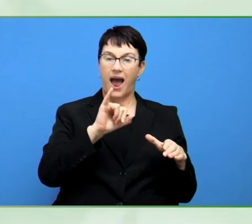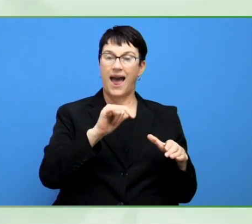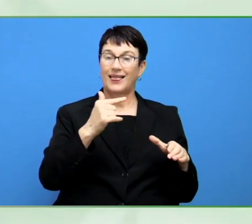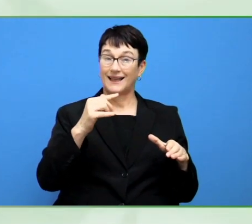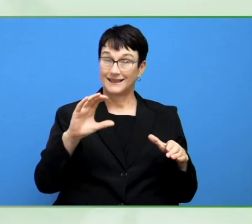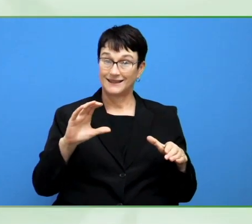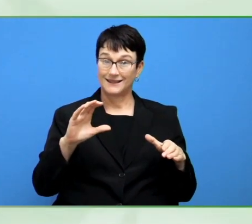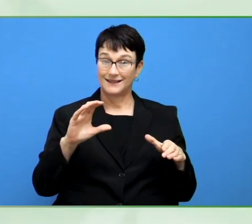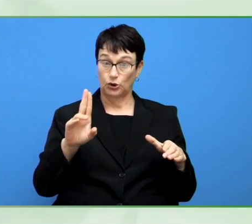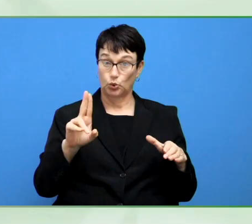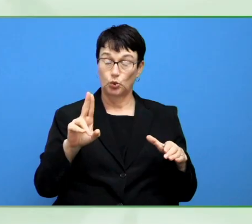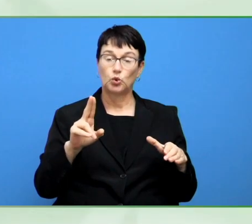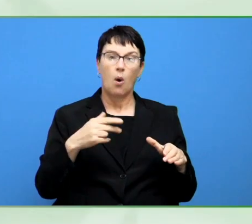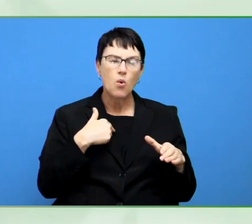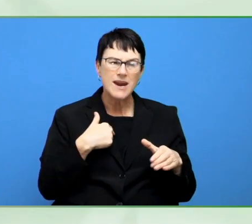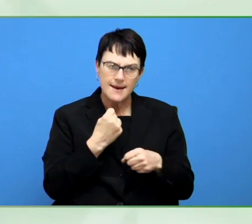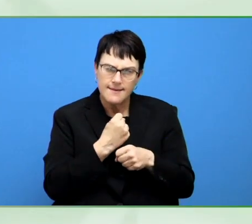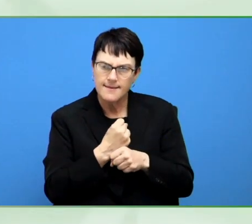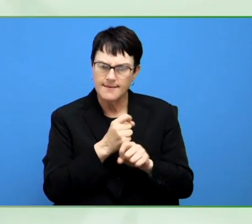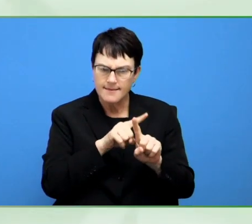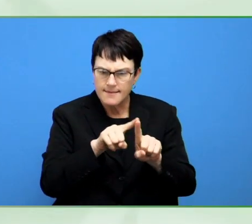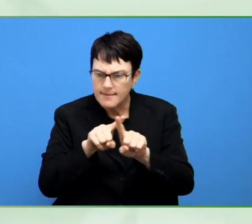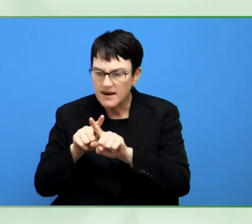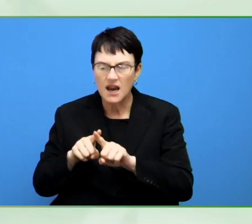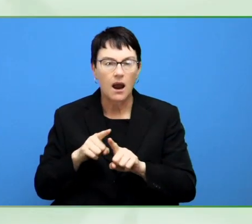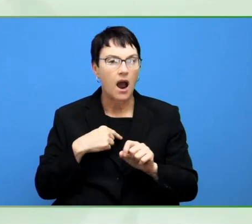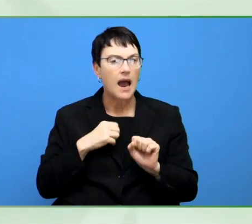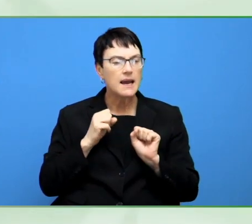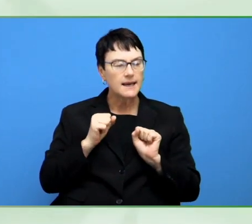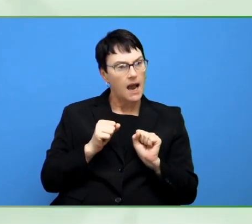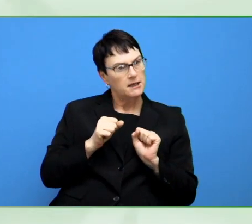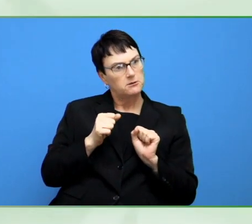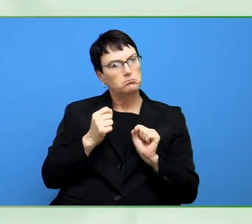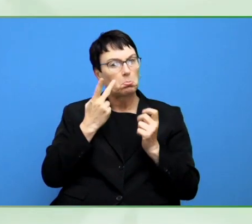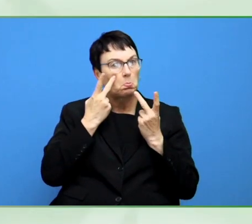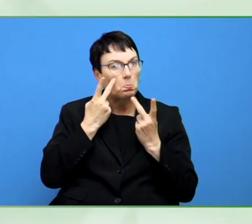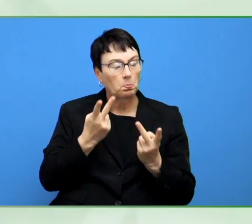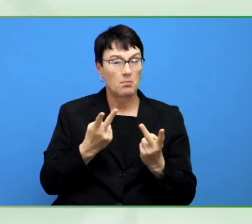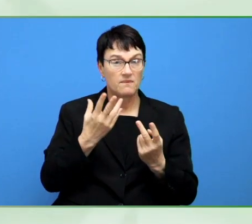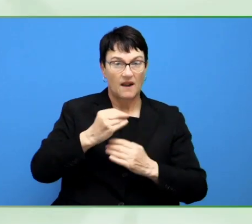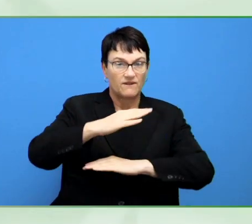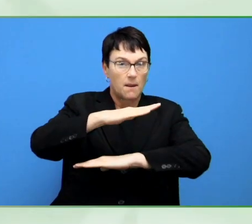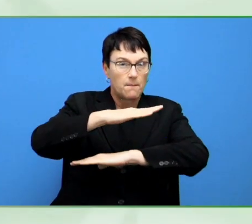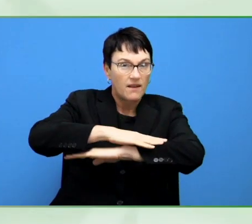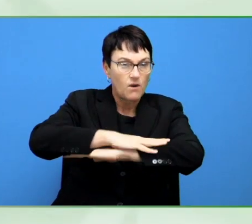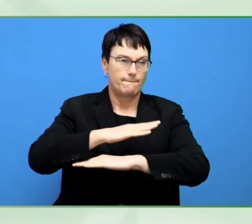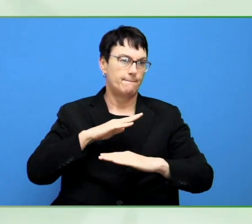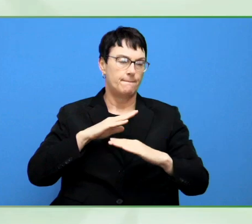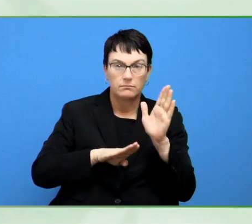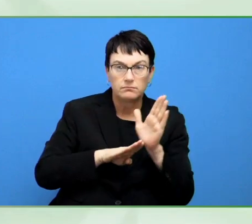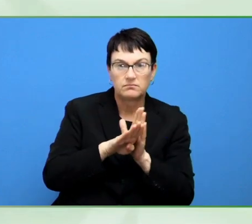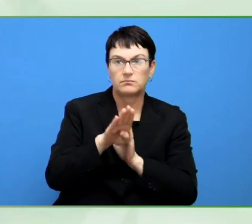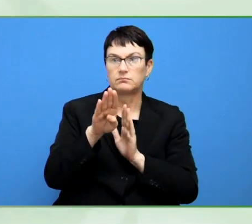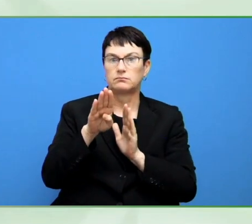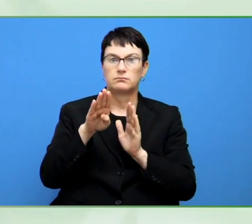certification systems as well as testing labs from regional, from